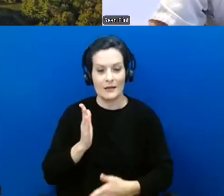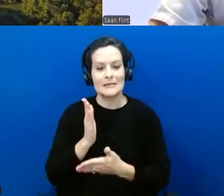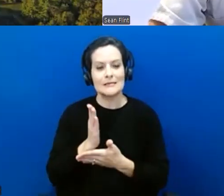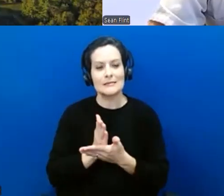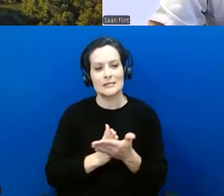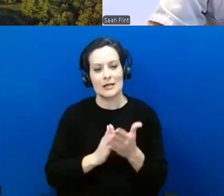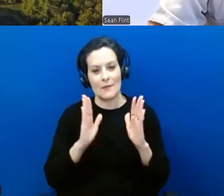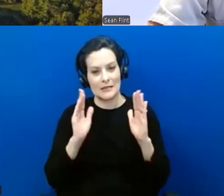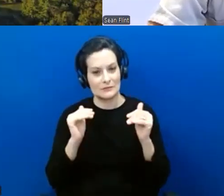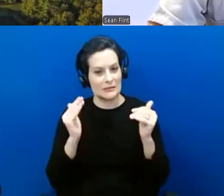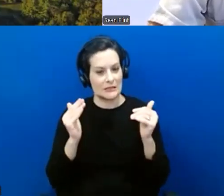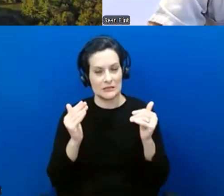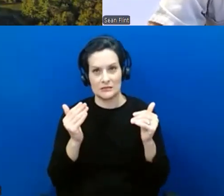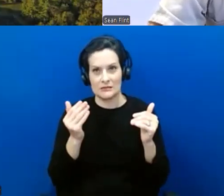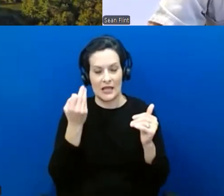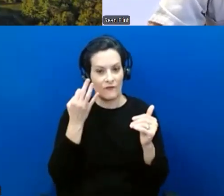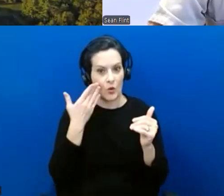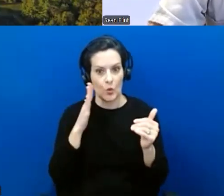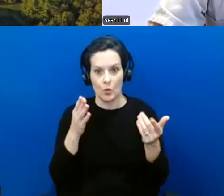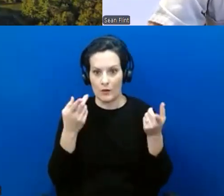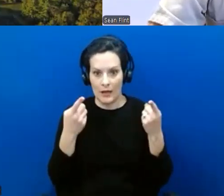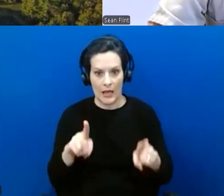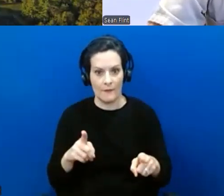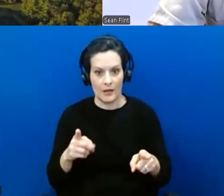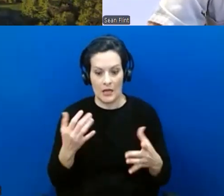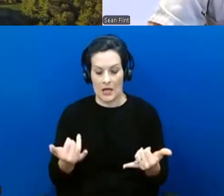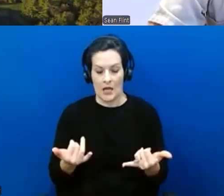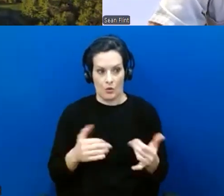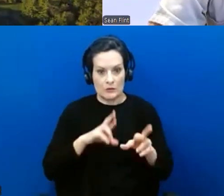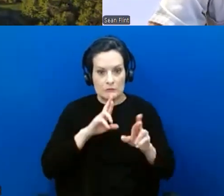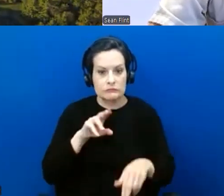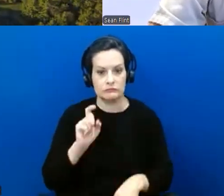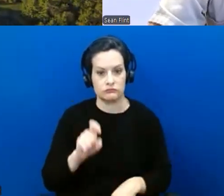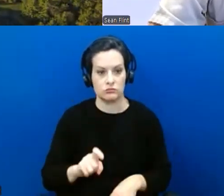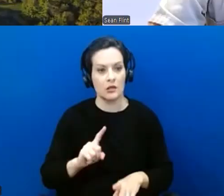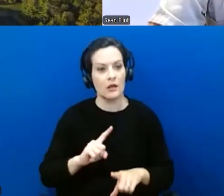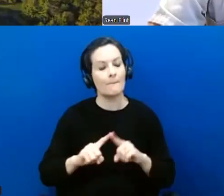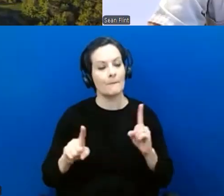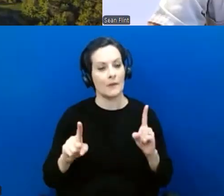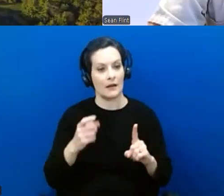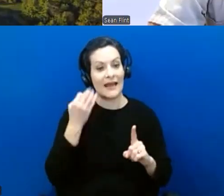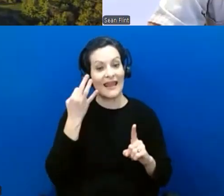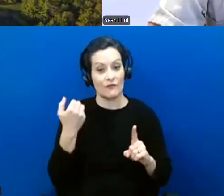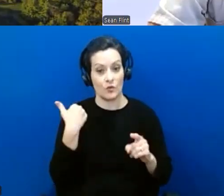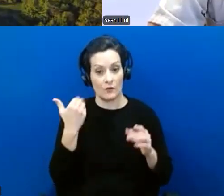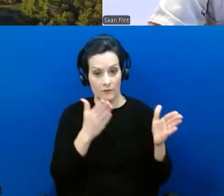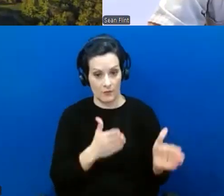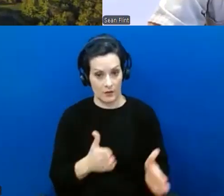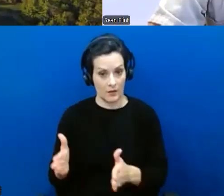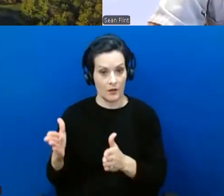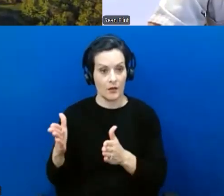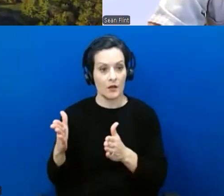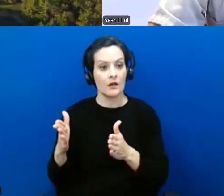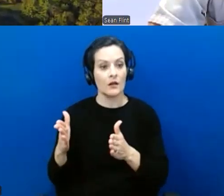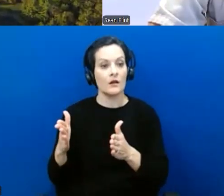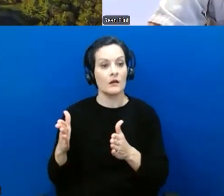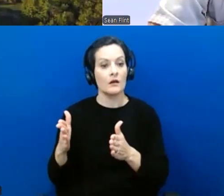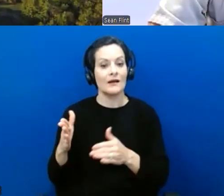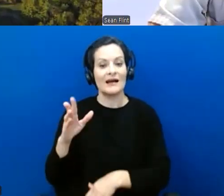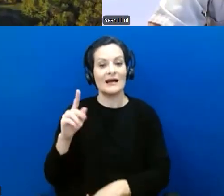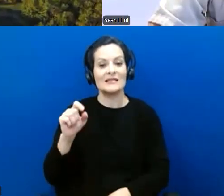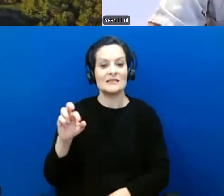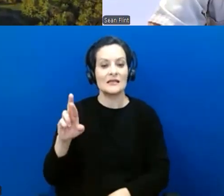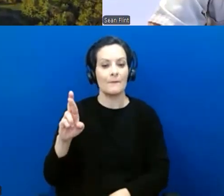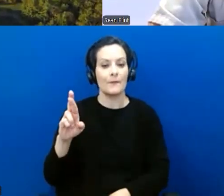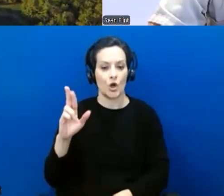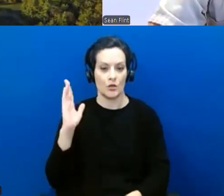something unexpected. And it's just okay, now what do we do? But for those places where it is a plan, or it is a timber harvest, or you are